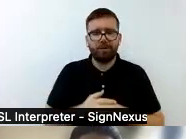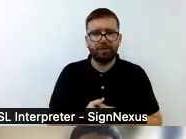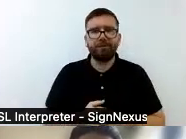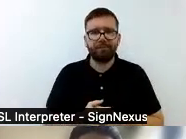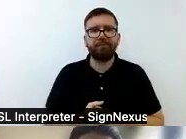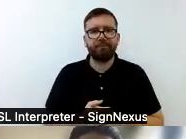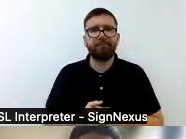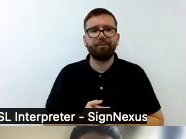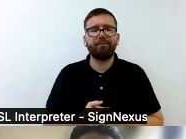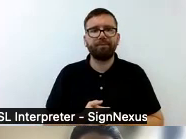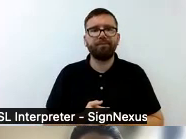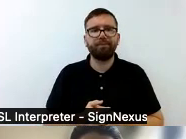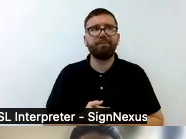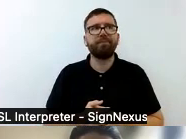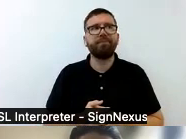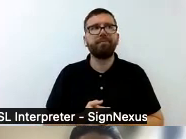work.